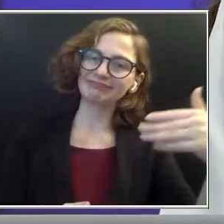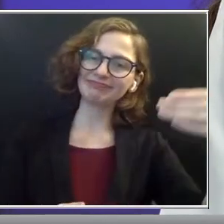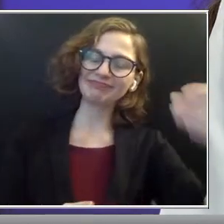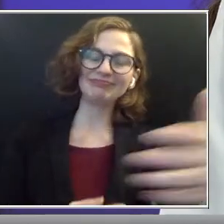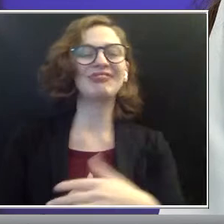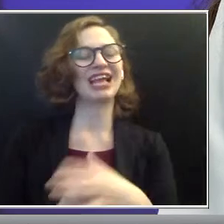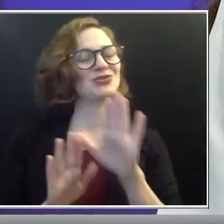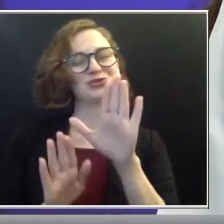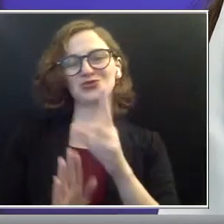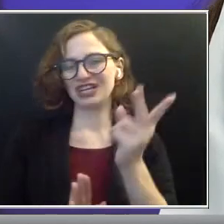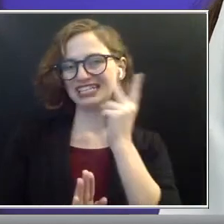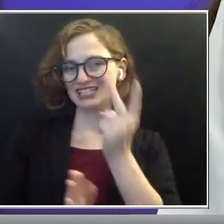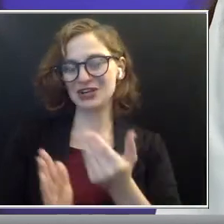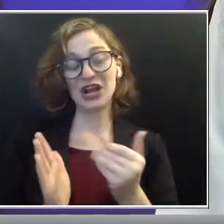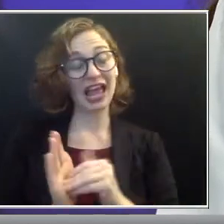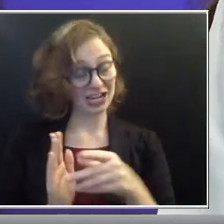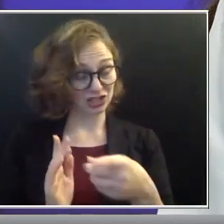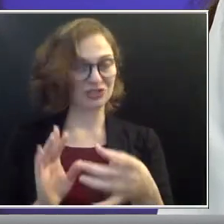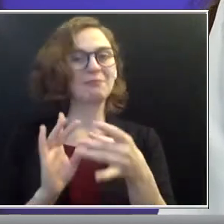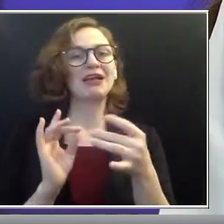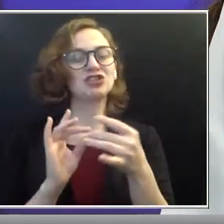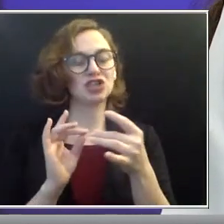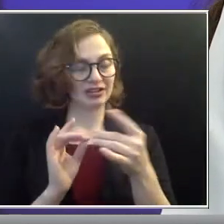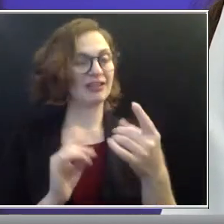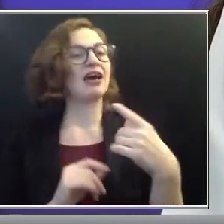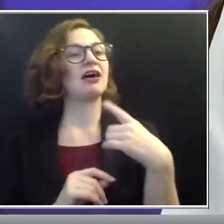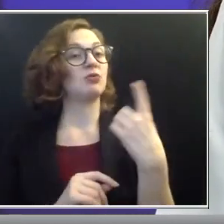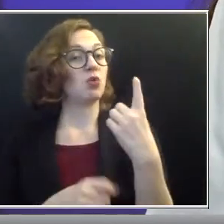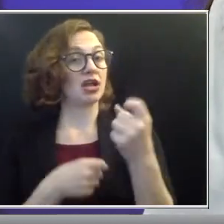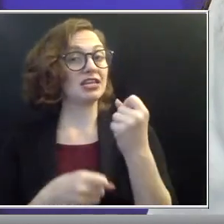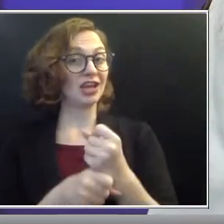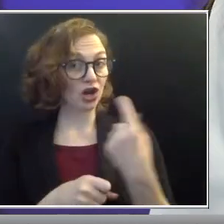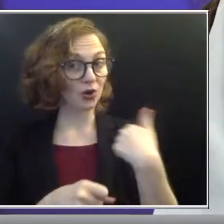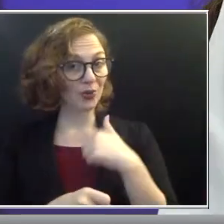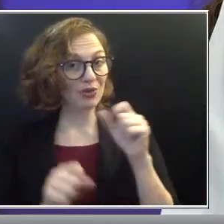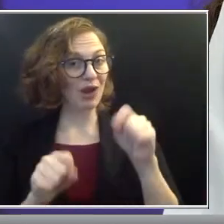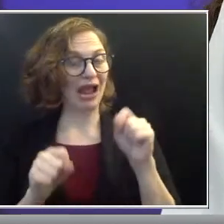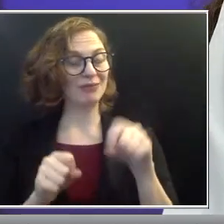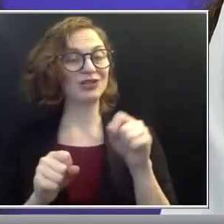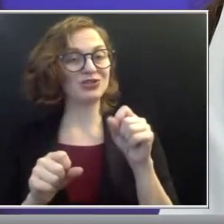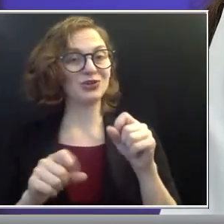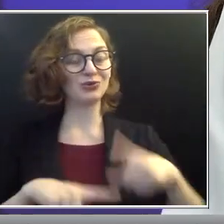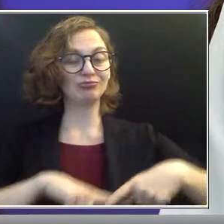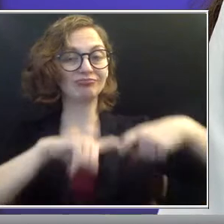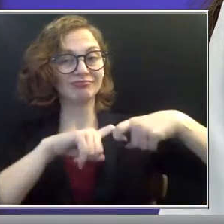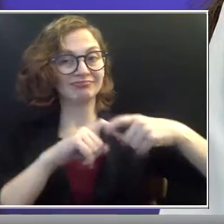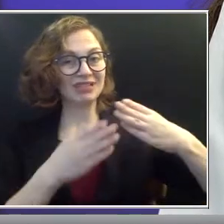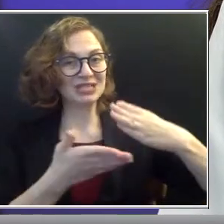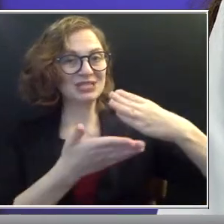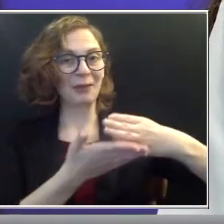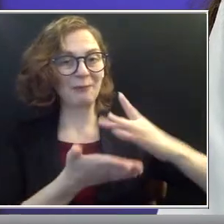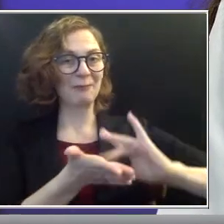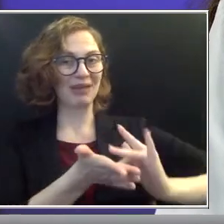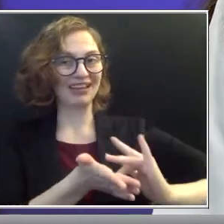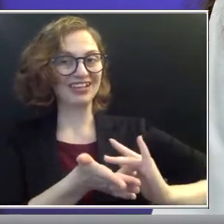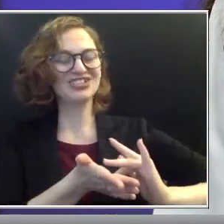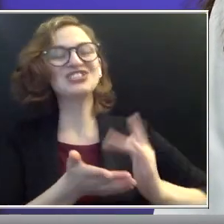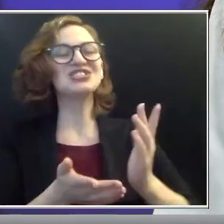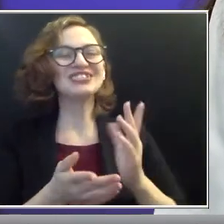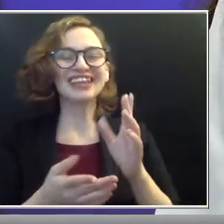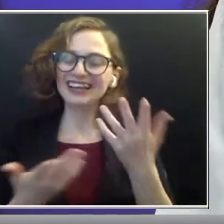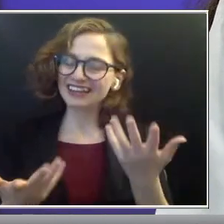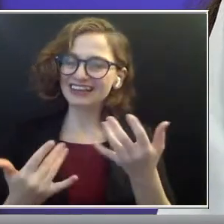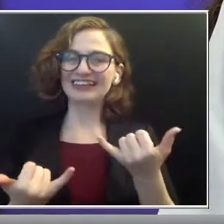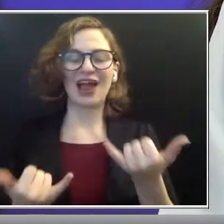than 1 year. During pregnancy, obviously, it's our preference to not have to use anti-thyroid medicines. So